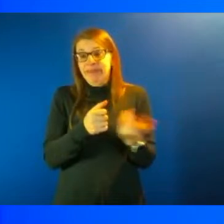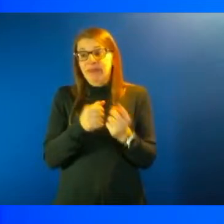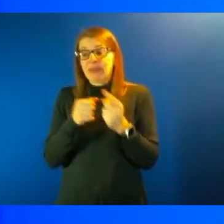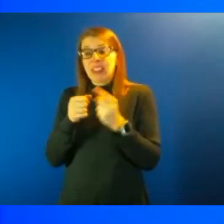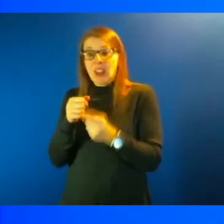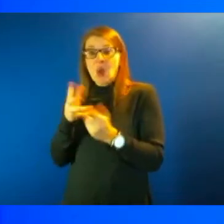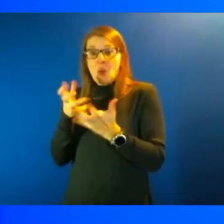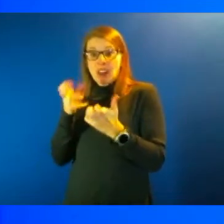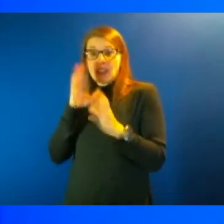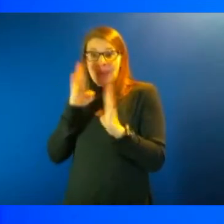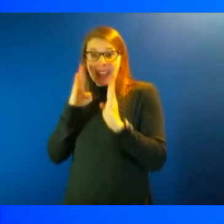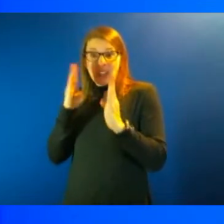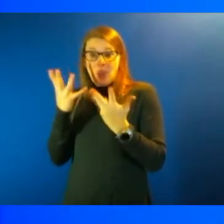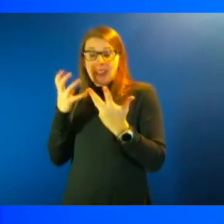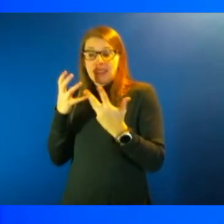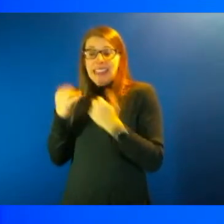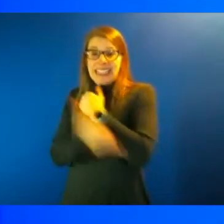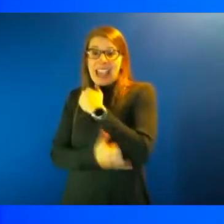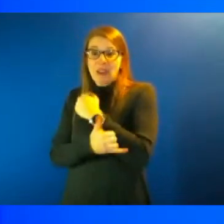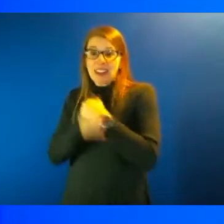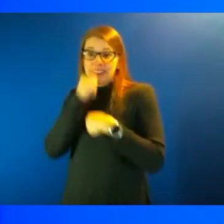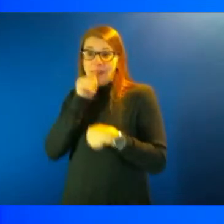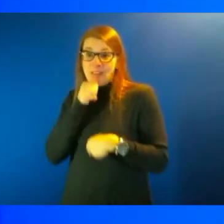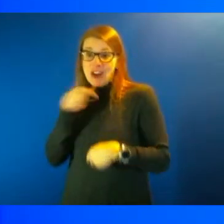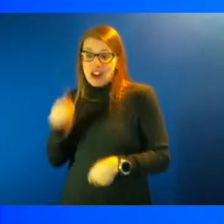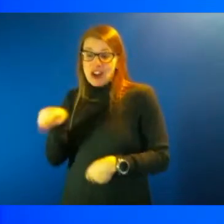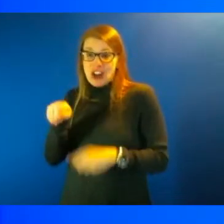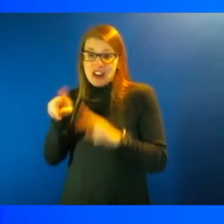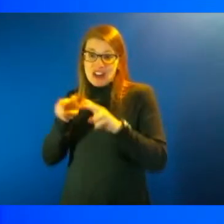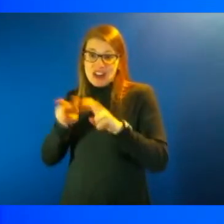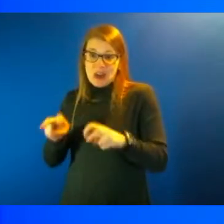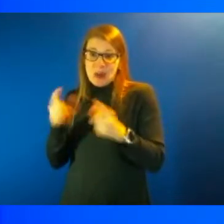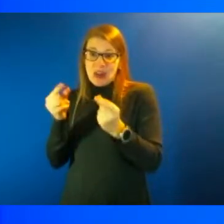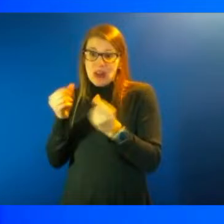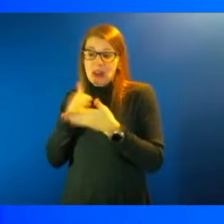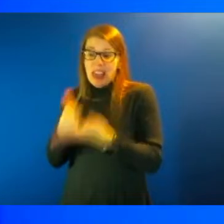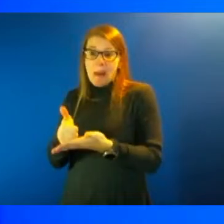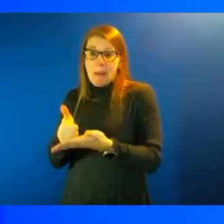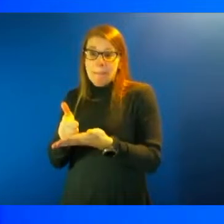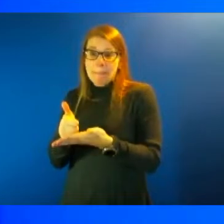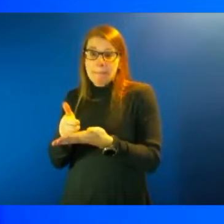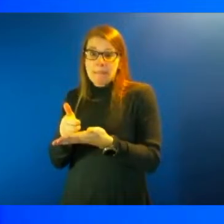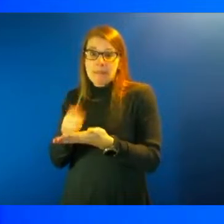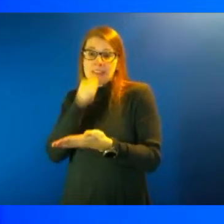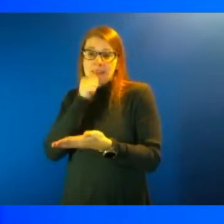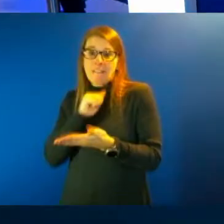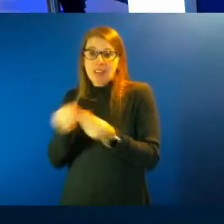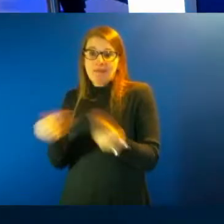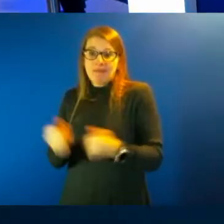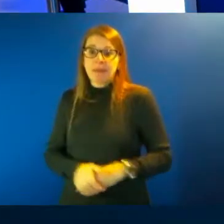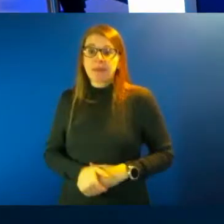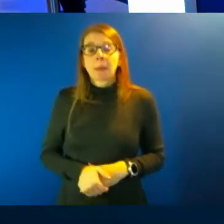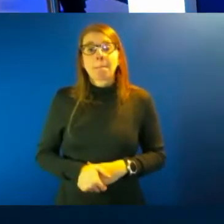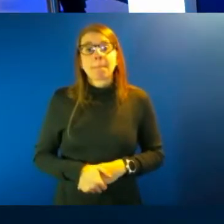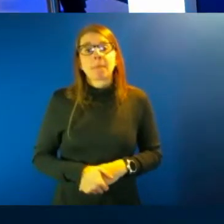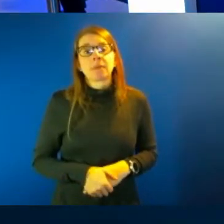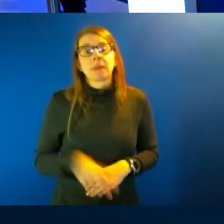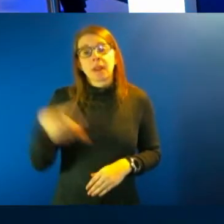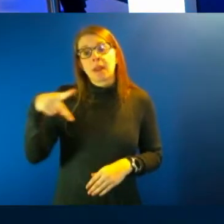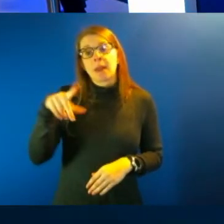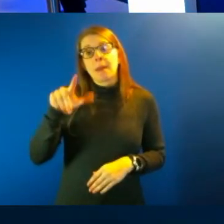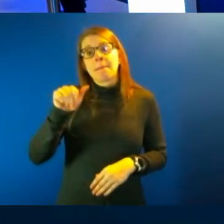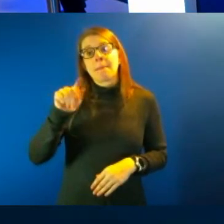wanted to pay attention to were the ones that were suffering. And, what can we do to alleviate that suffering? Yeah, and I would just say to those in Platte County who may hear